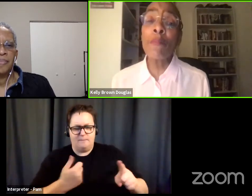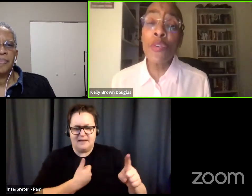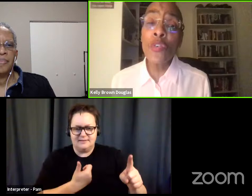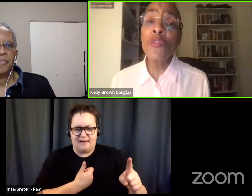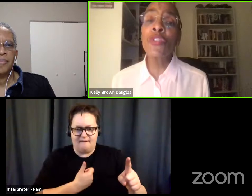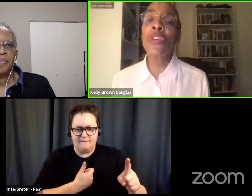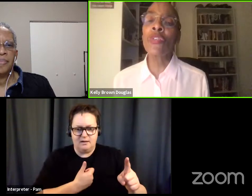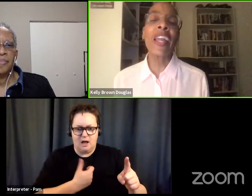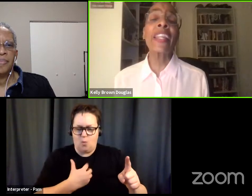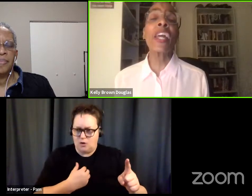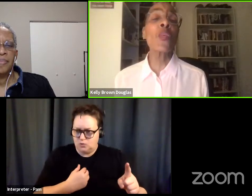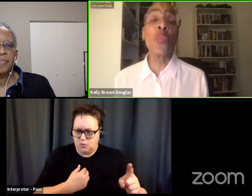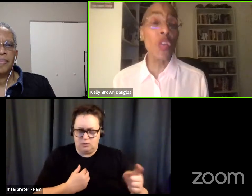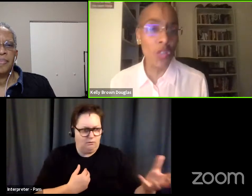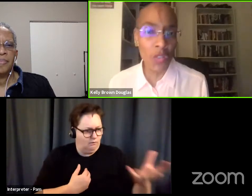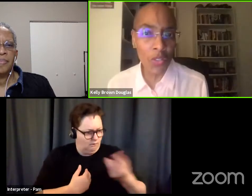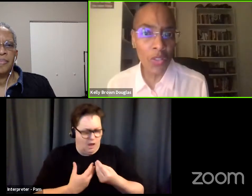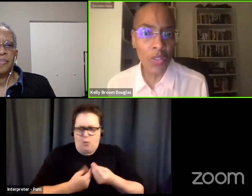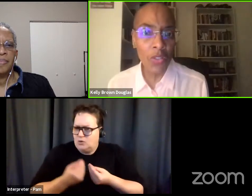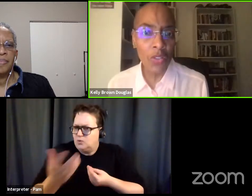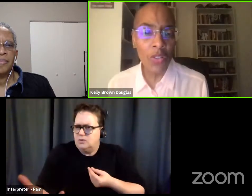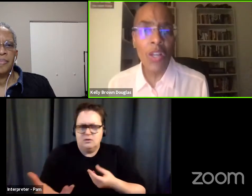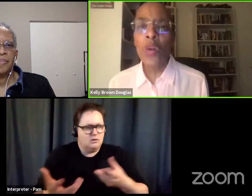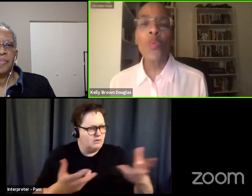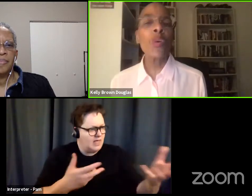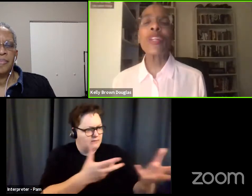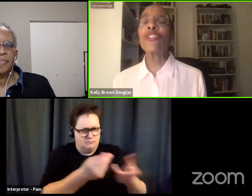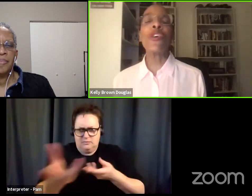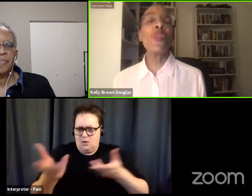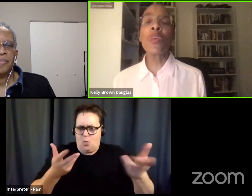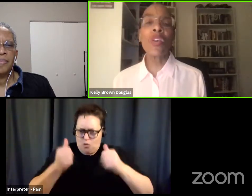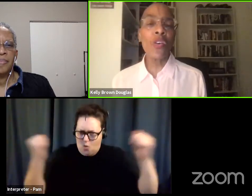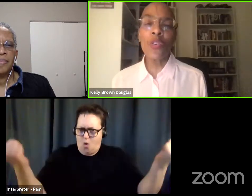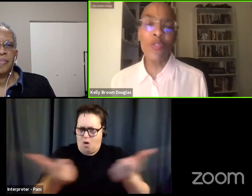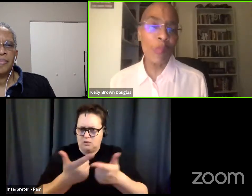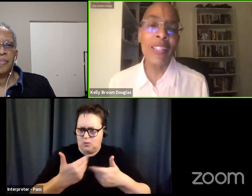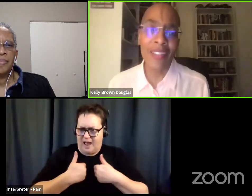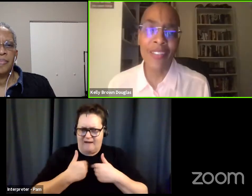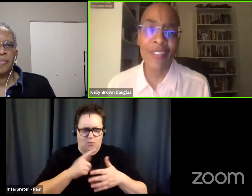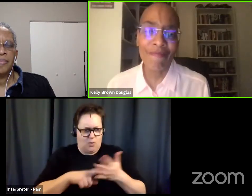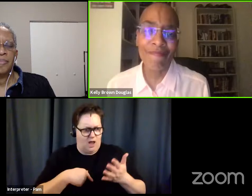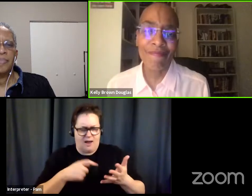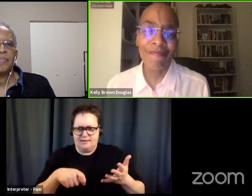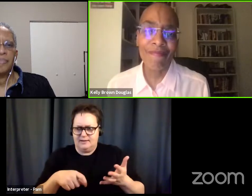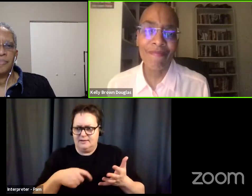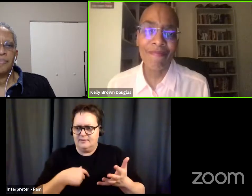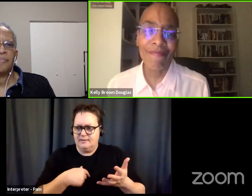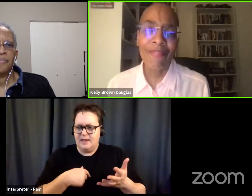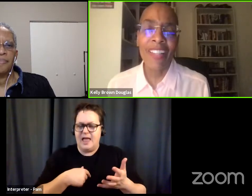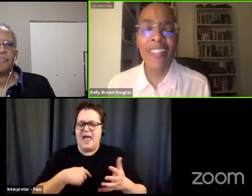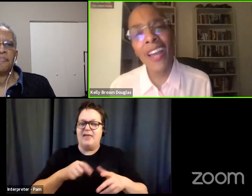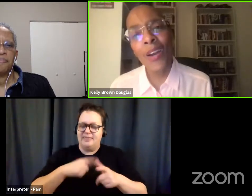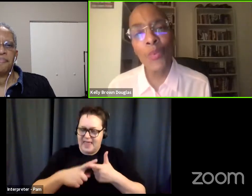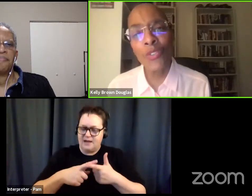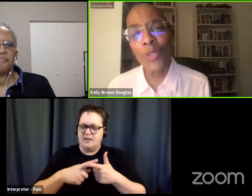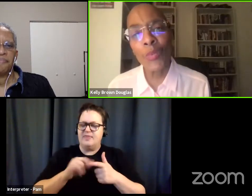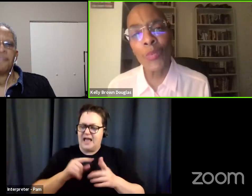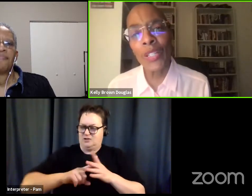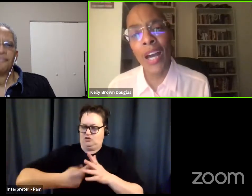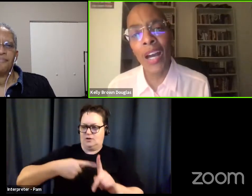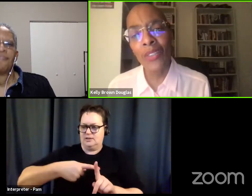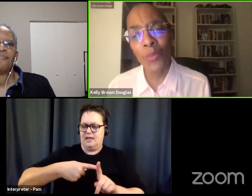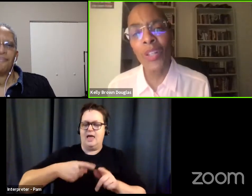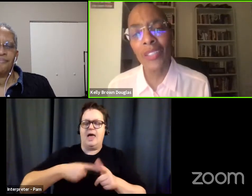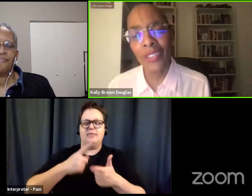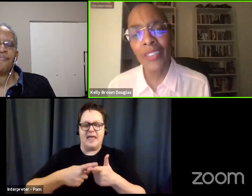we move to create a world where we don't withhold from another that which we